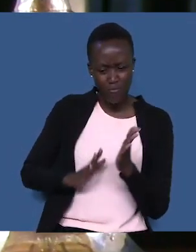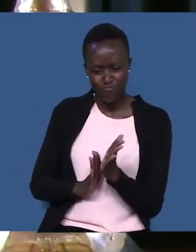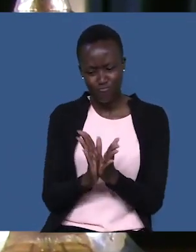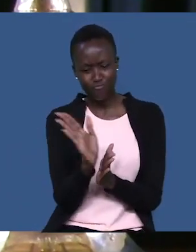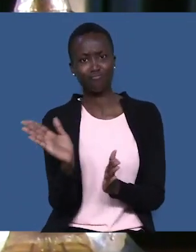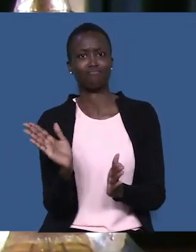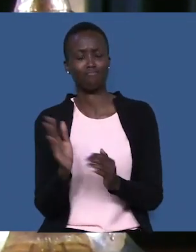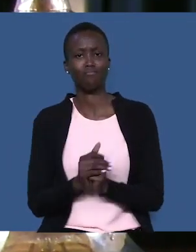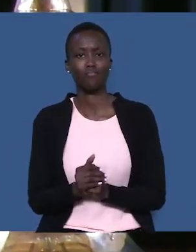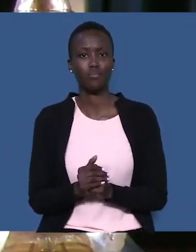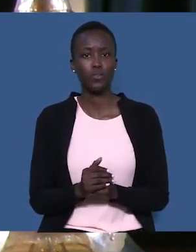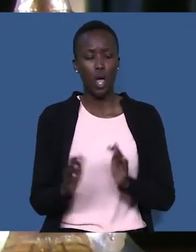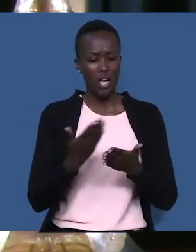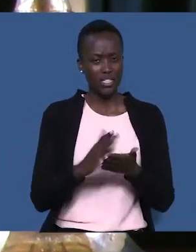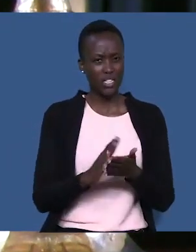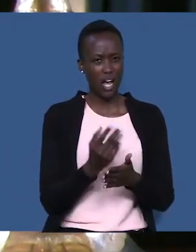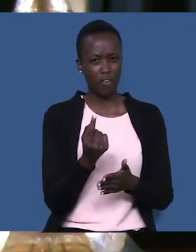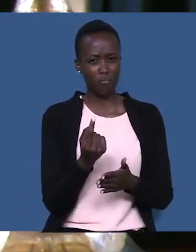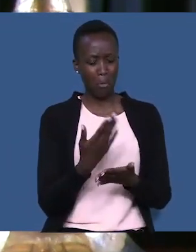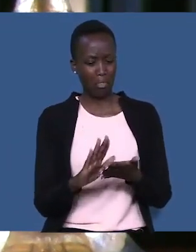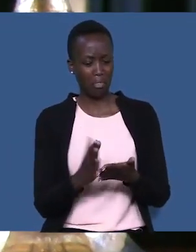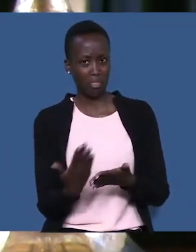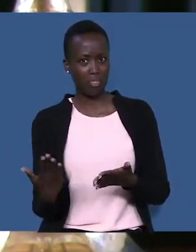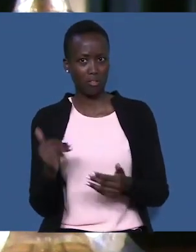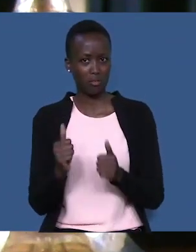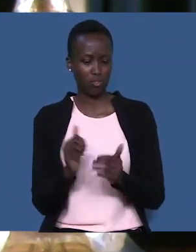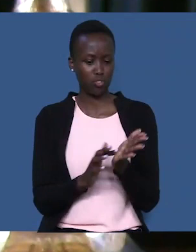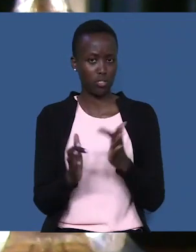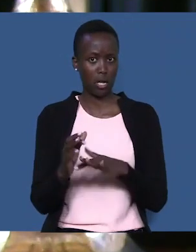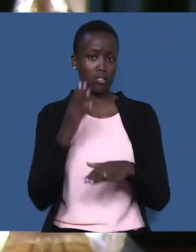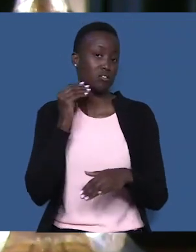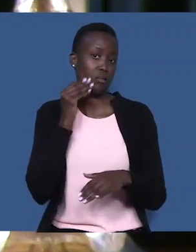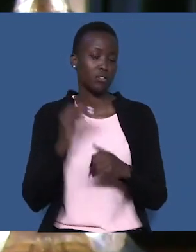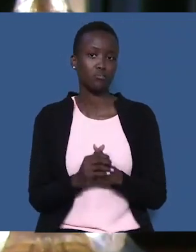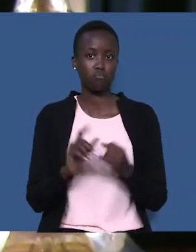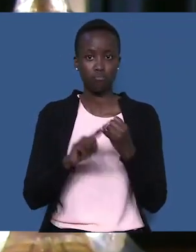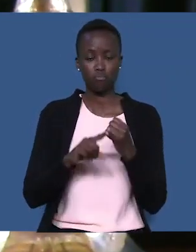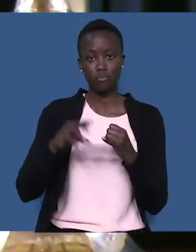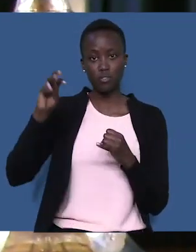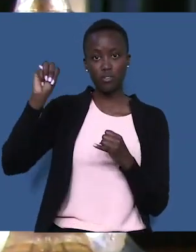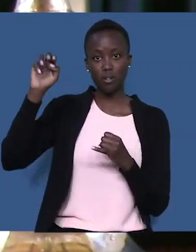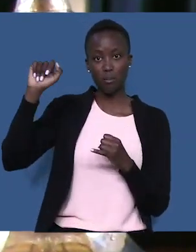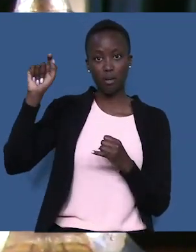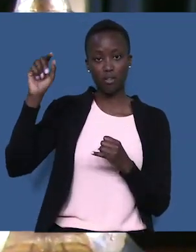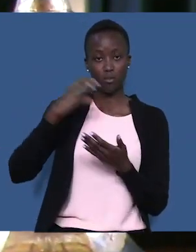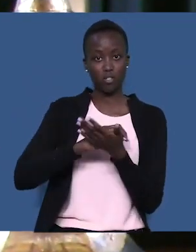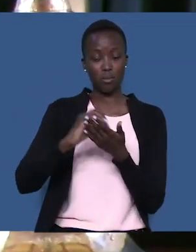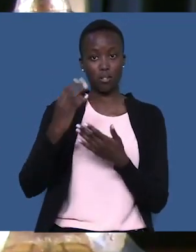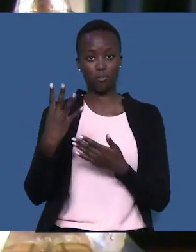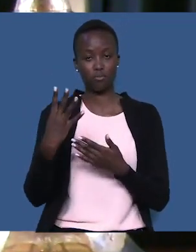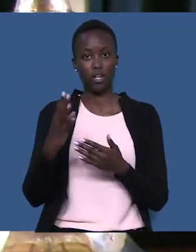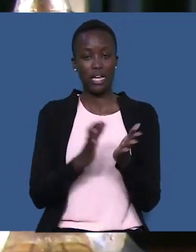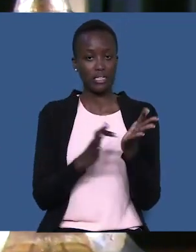some of the things that Jesus went through to experience distraction. One, in Matthew chapter 4, he goes to the